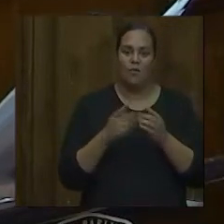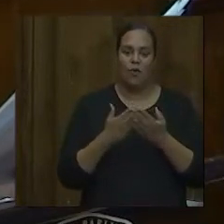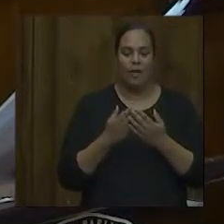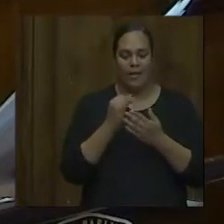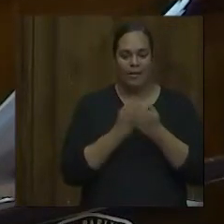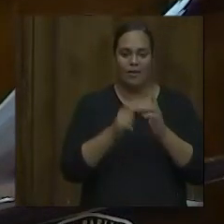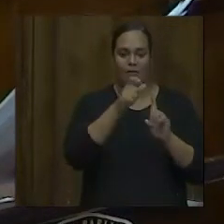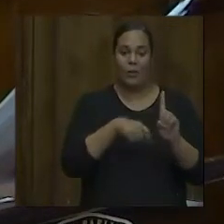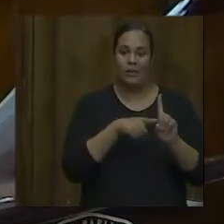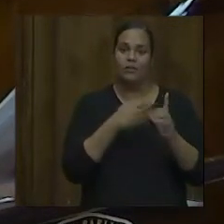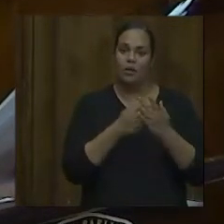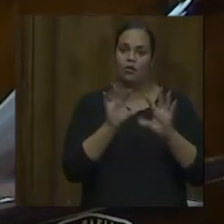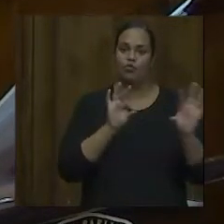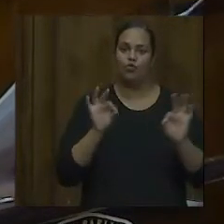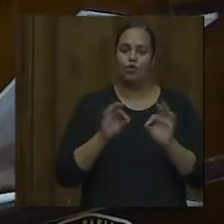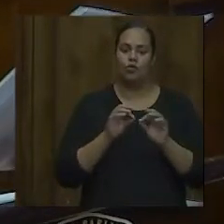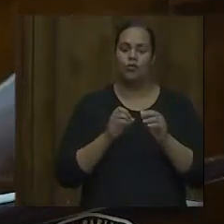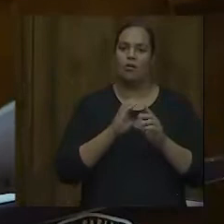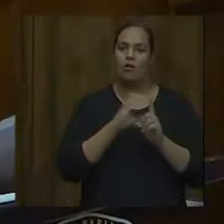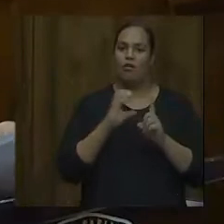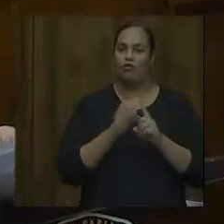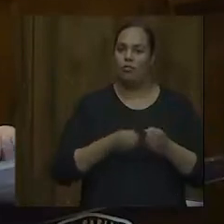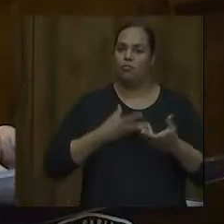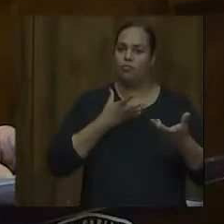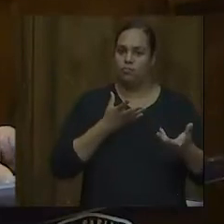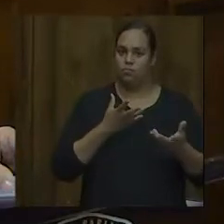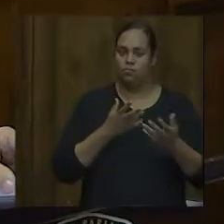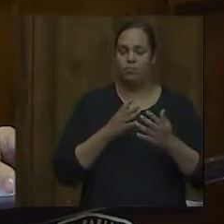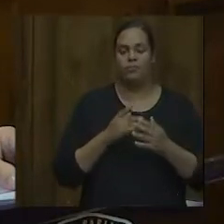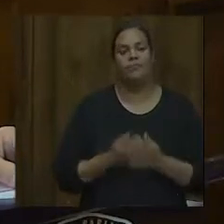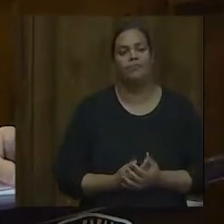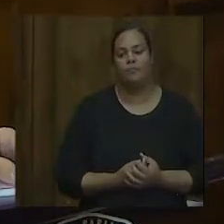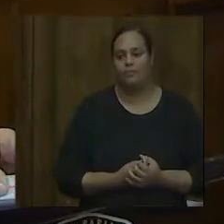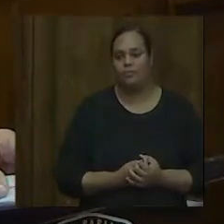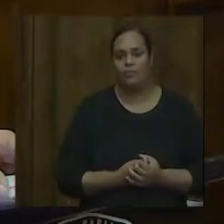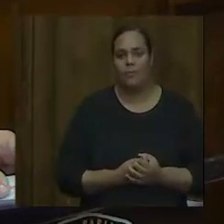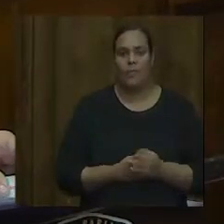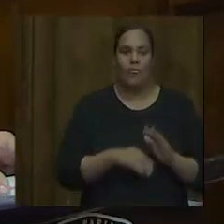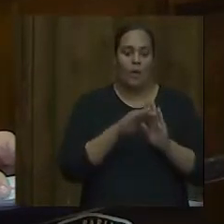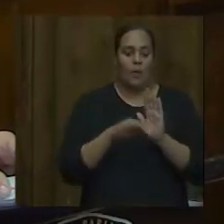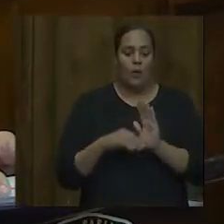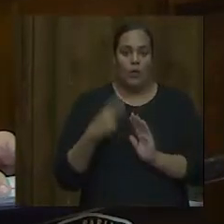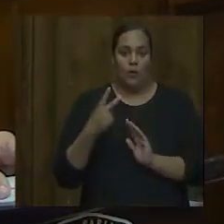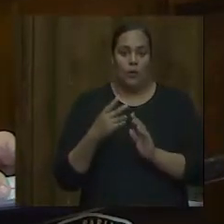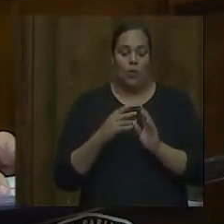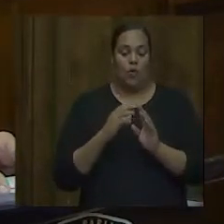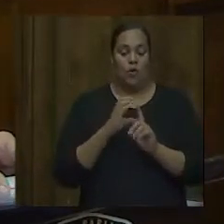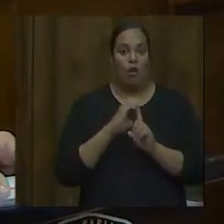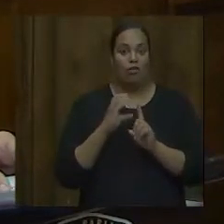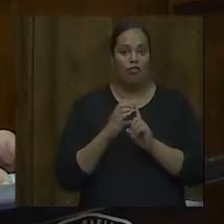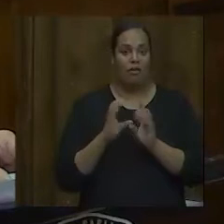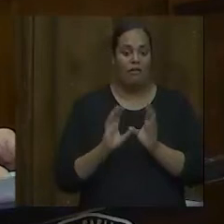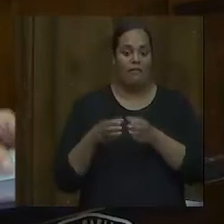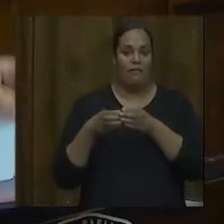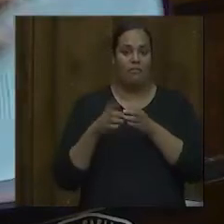of individuals to choose culture expressions, are guaranteed. Program 2, Cultural Affairs,